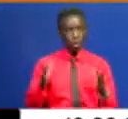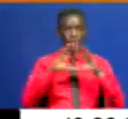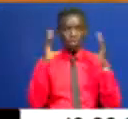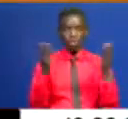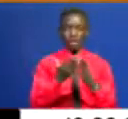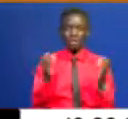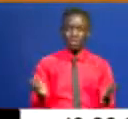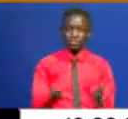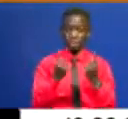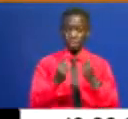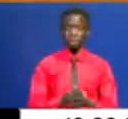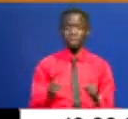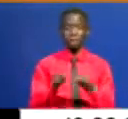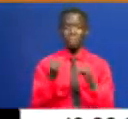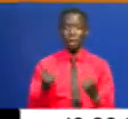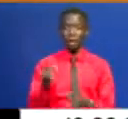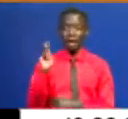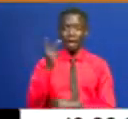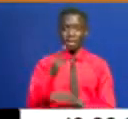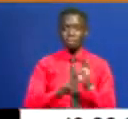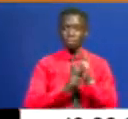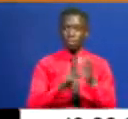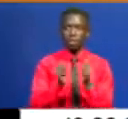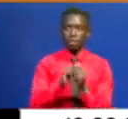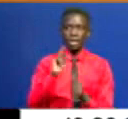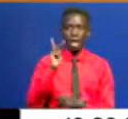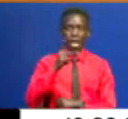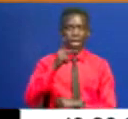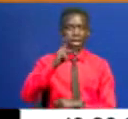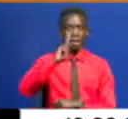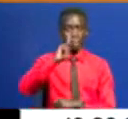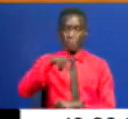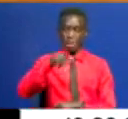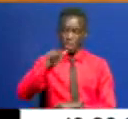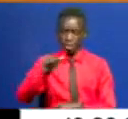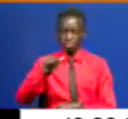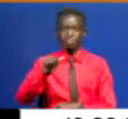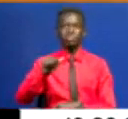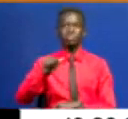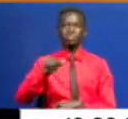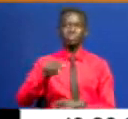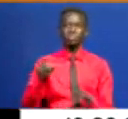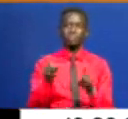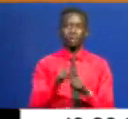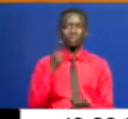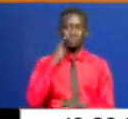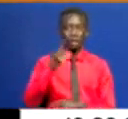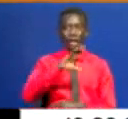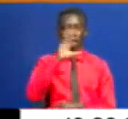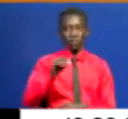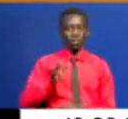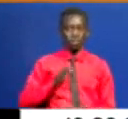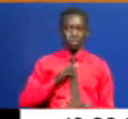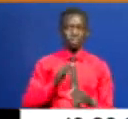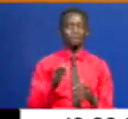is represented by the Kenya Port Authority men's team, while African women champions KCB